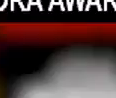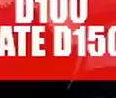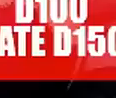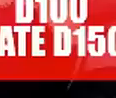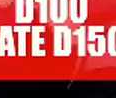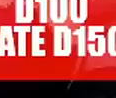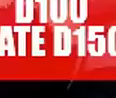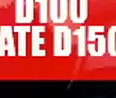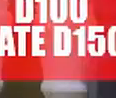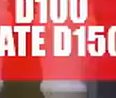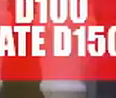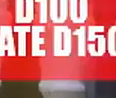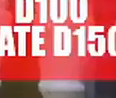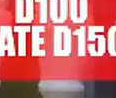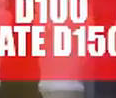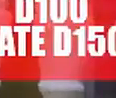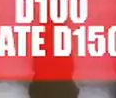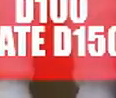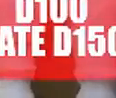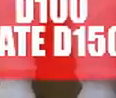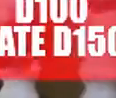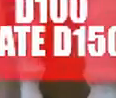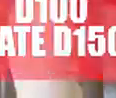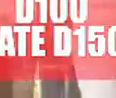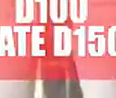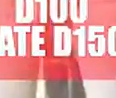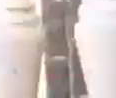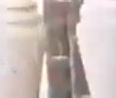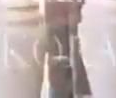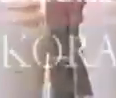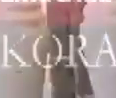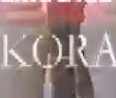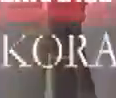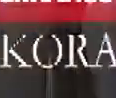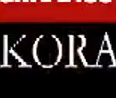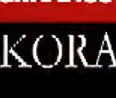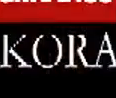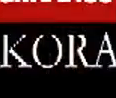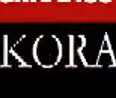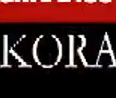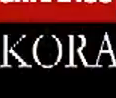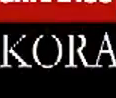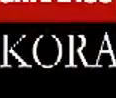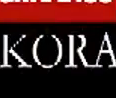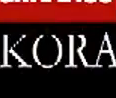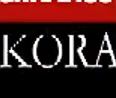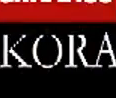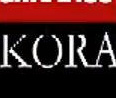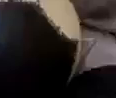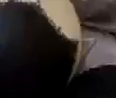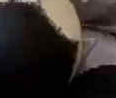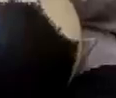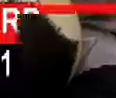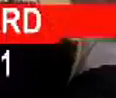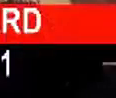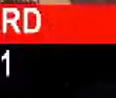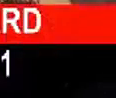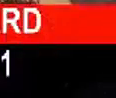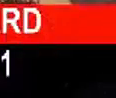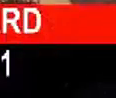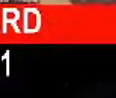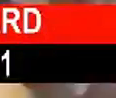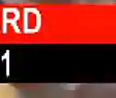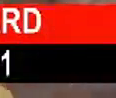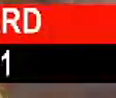ajaratu fatu sonko bakaw Kora mansa ni ajebe kumbola tumbum koto to salon ko dal ko lo sabu Kora manke bi fenti baraka